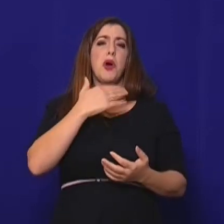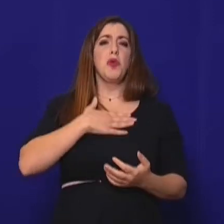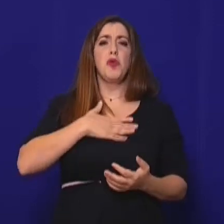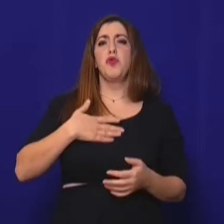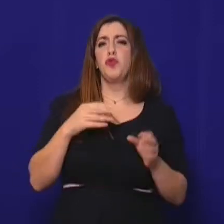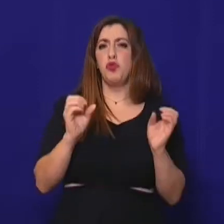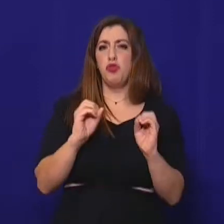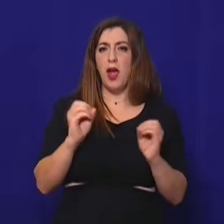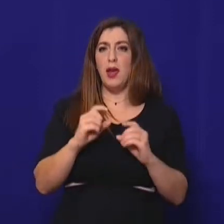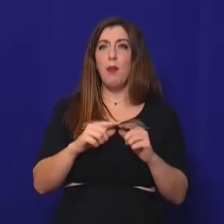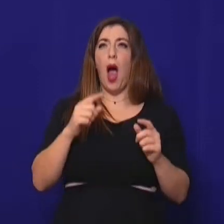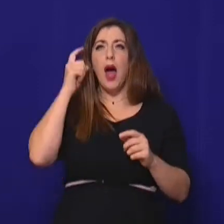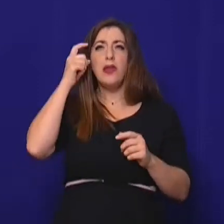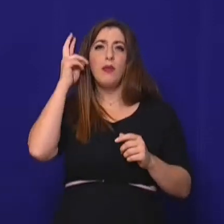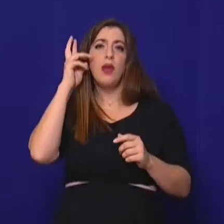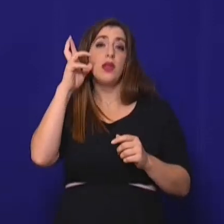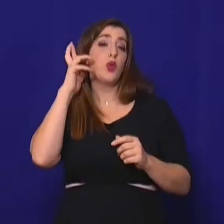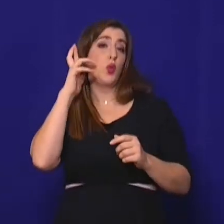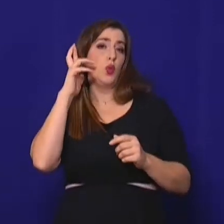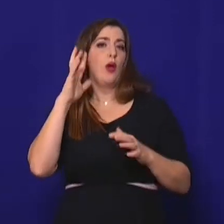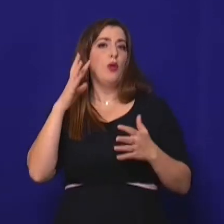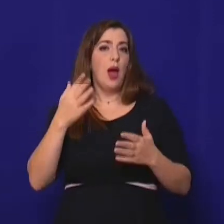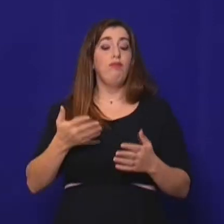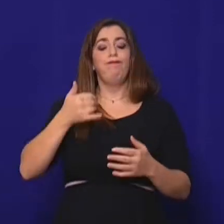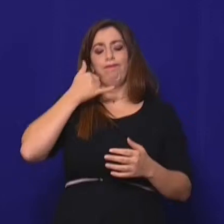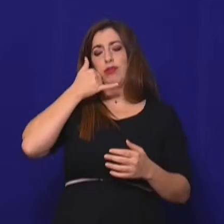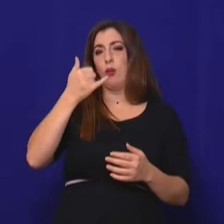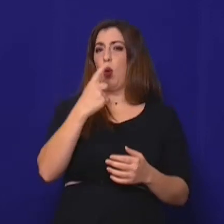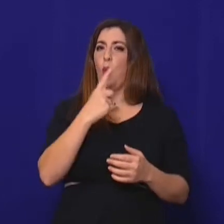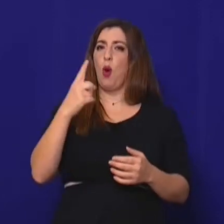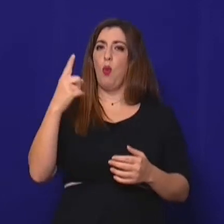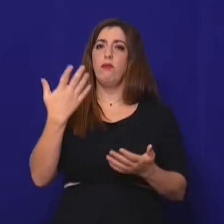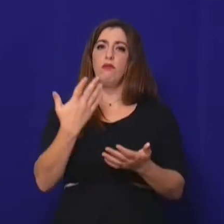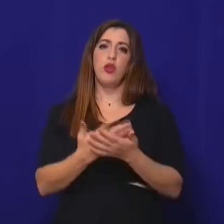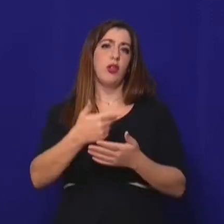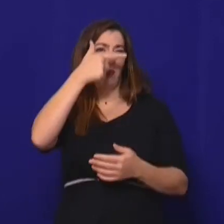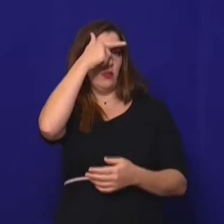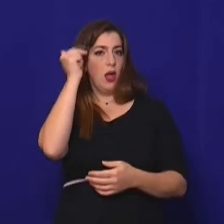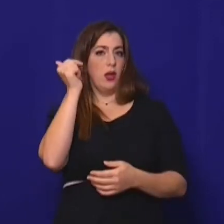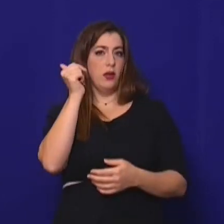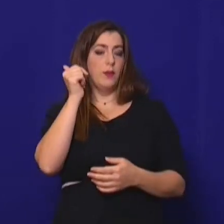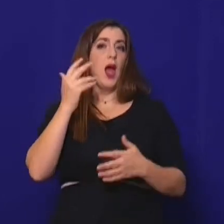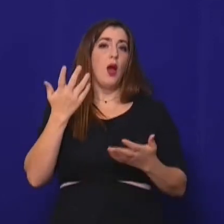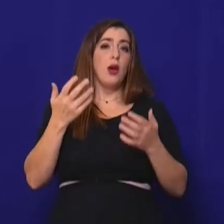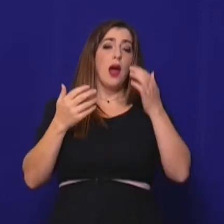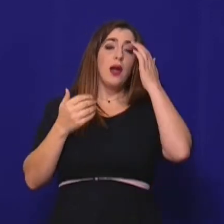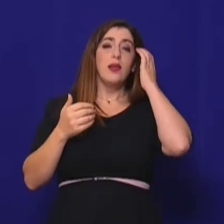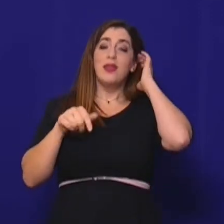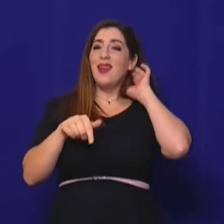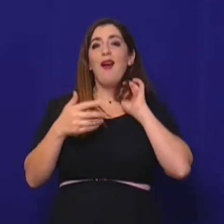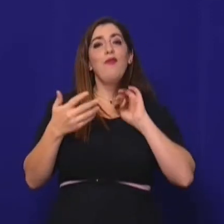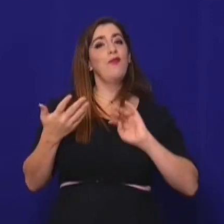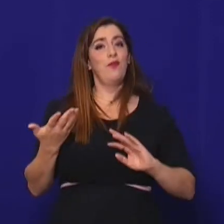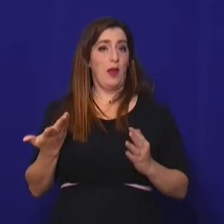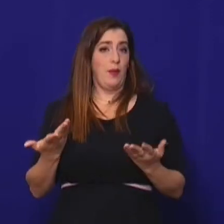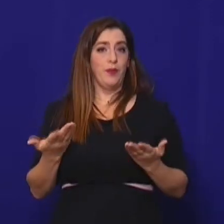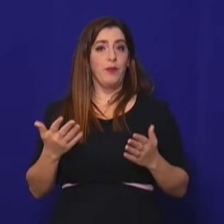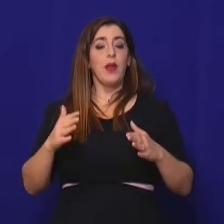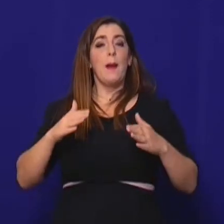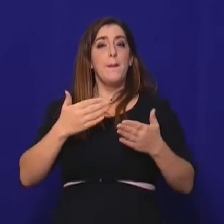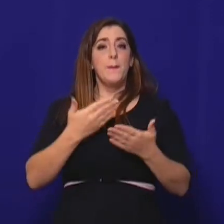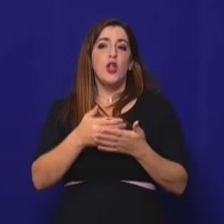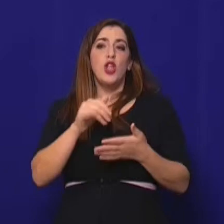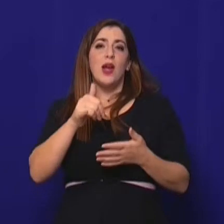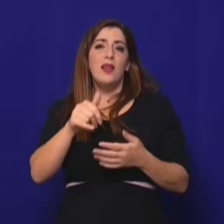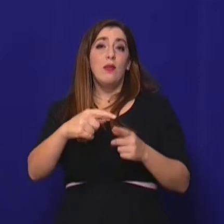l-111 u aħna nkun nistgħu nagħmlulhom it-test. U hekk inti tkun tista' tidentifika lilek innifsek jekk intix pożittiv